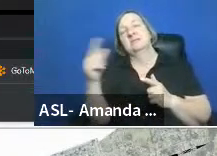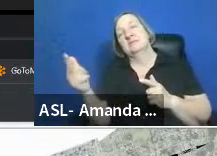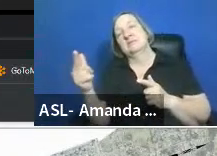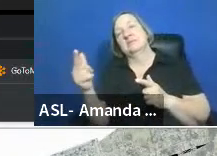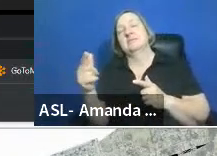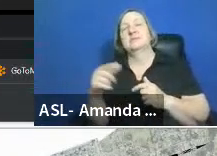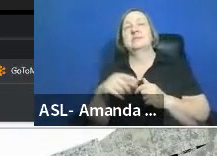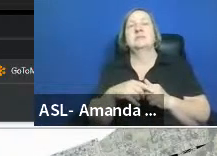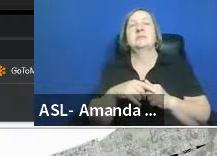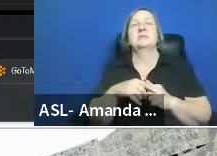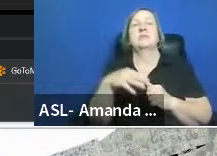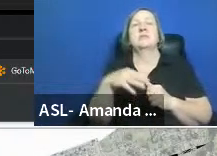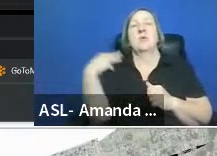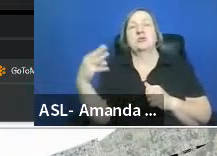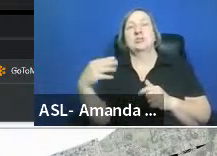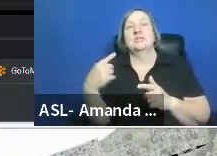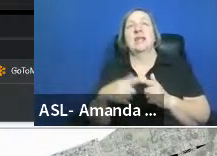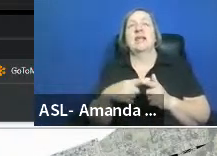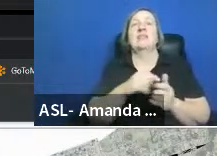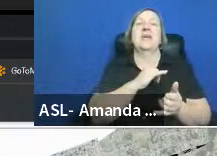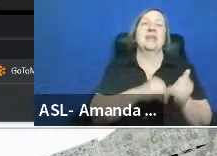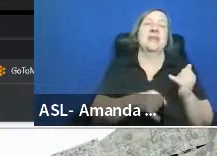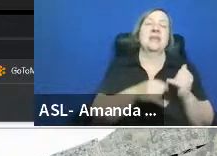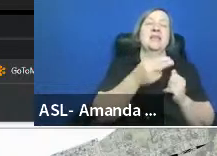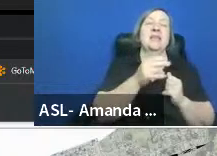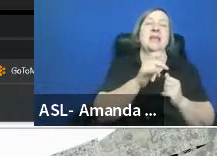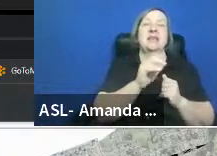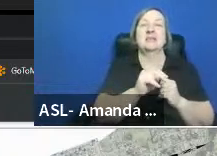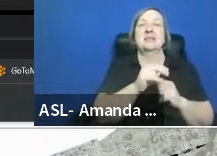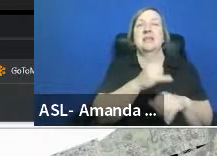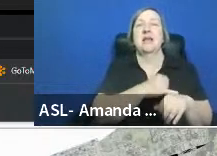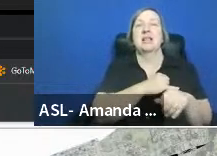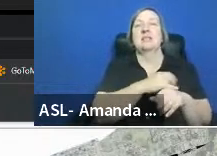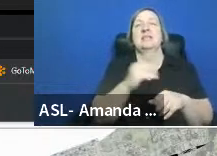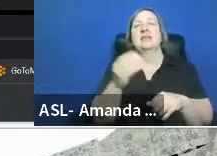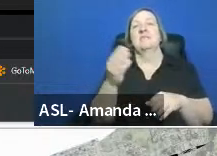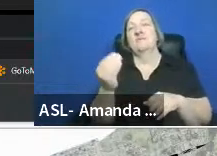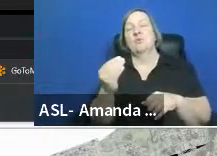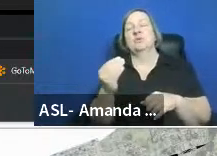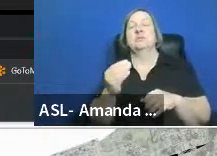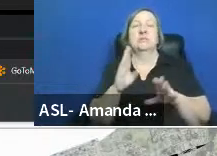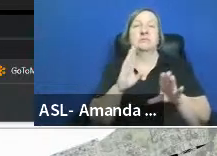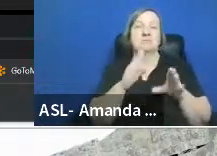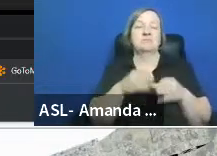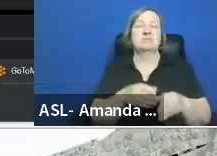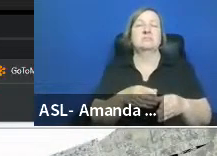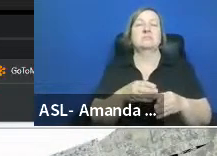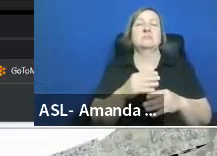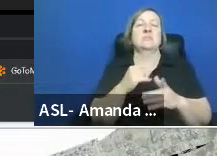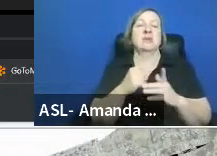the bridge both at Hayden Island and SR 14 so that we can roll right